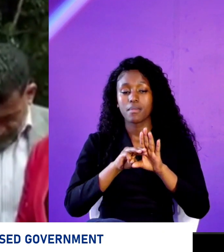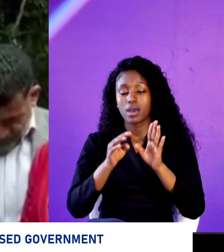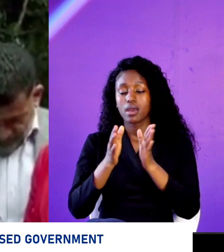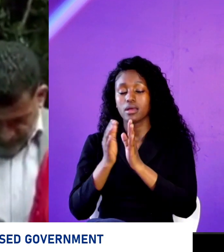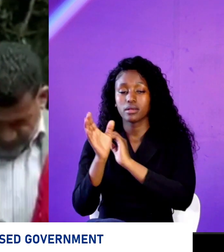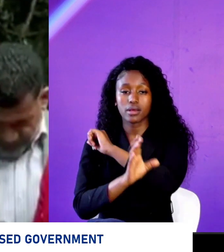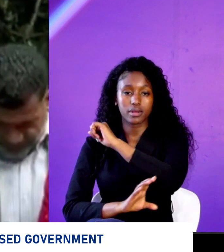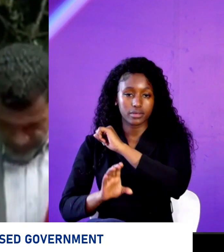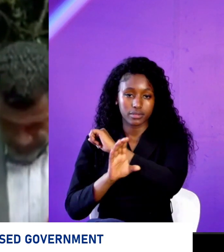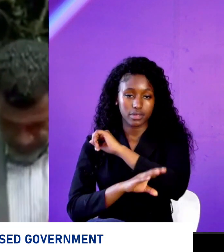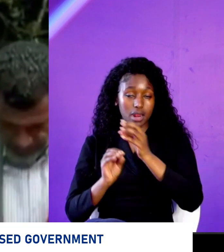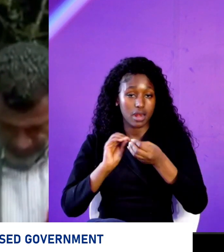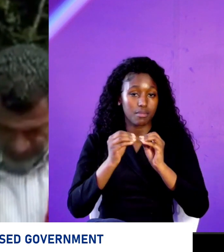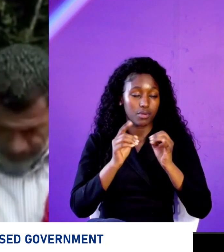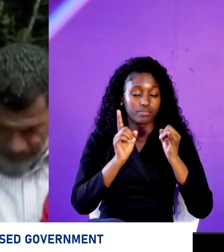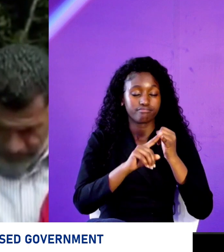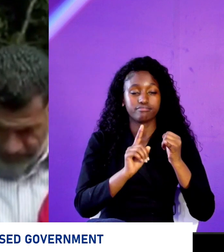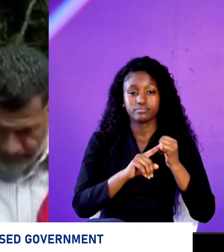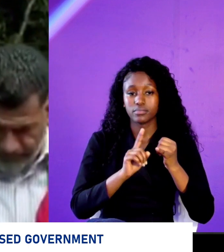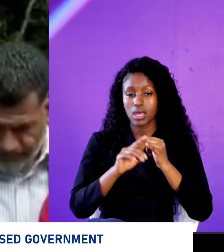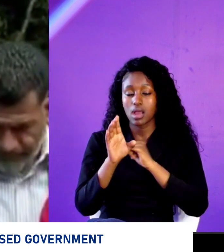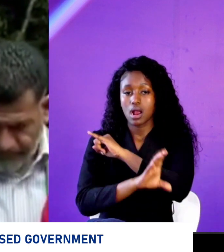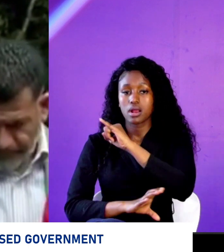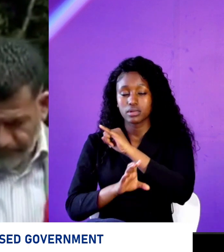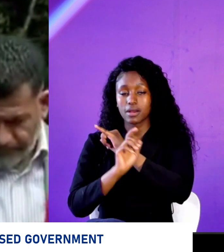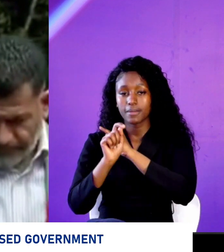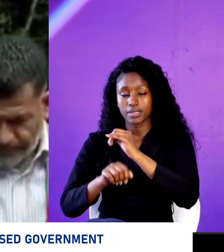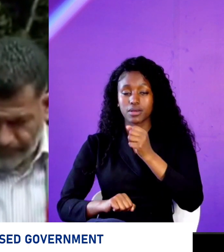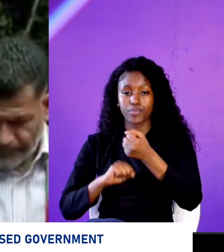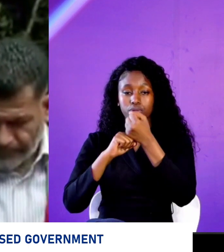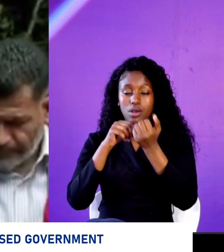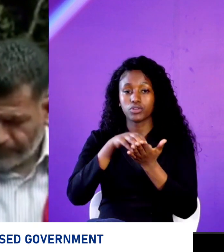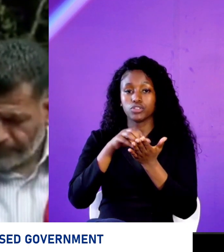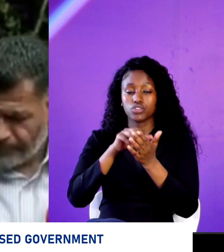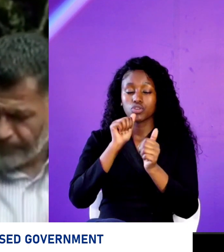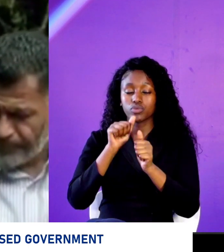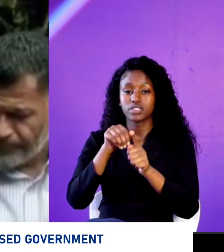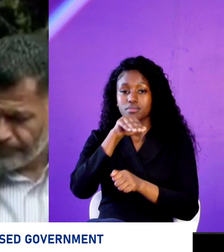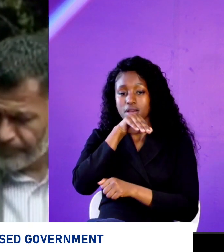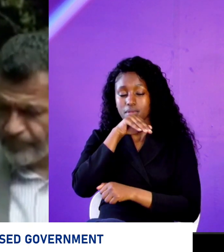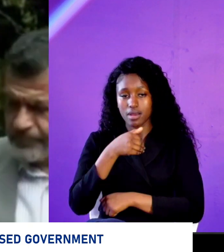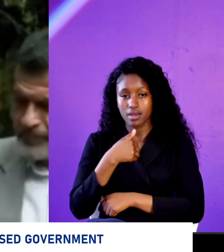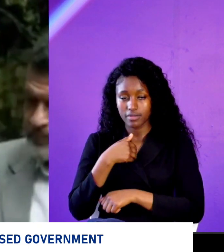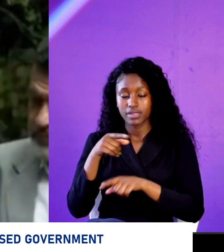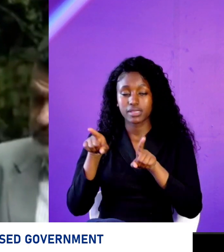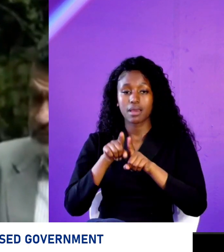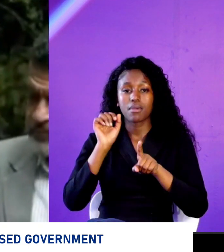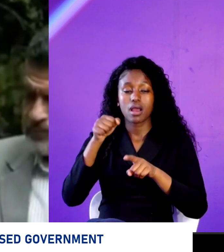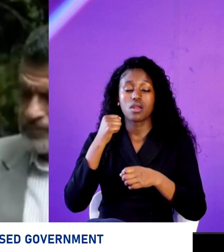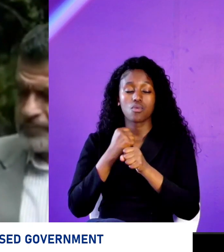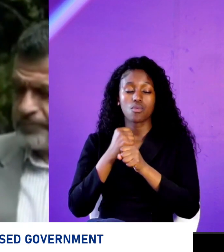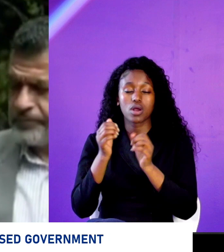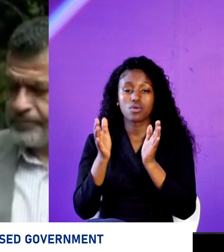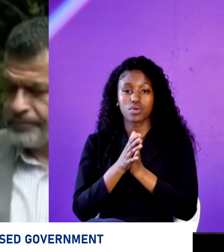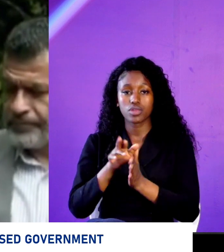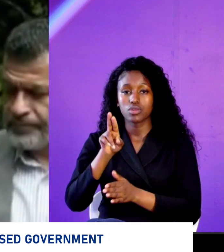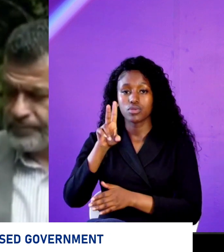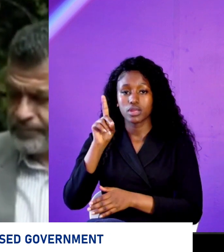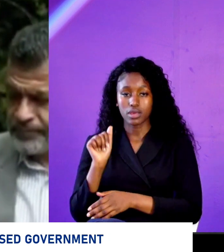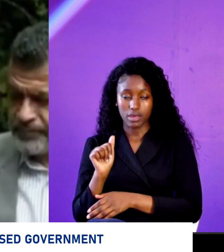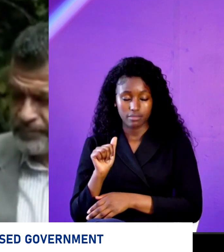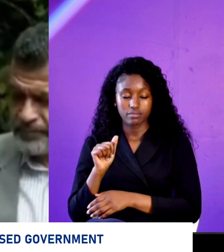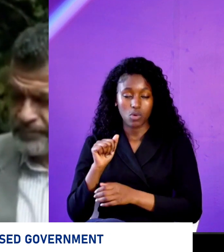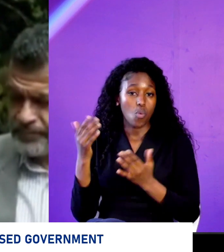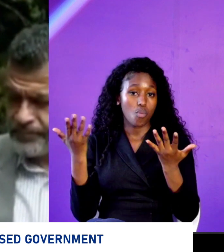one, that the party supports the position that has been taken by party leader Honorable Raila Odinga to work with the Kenya Kwanza administration